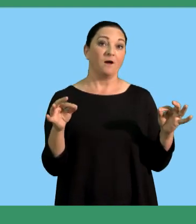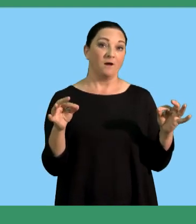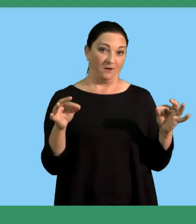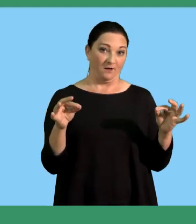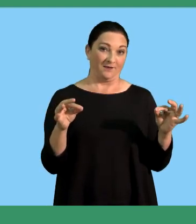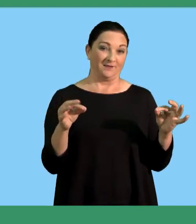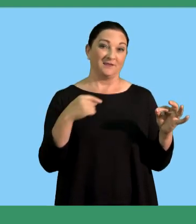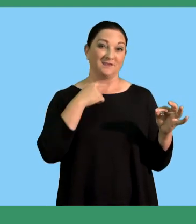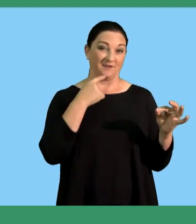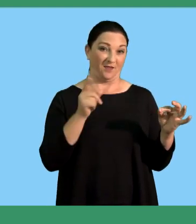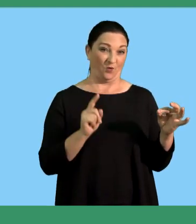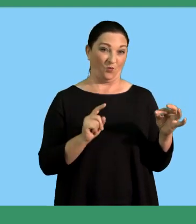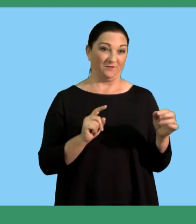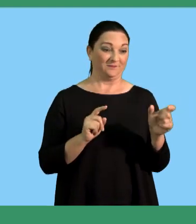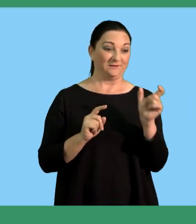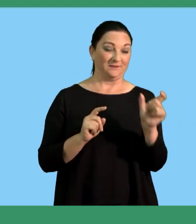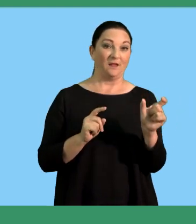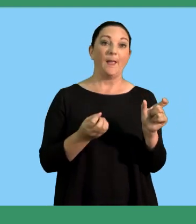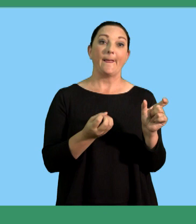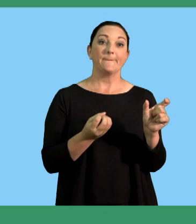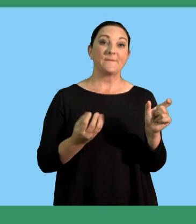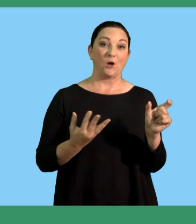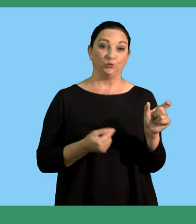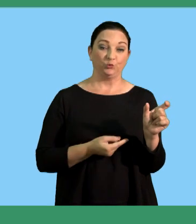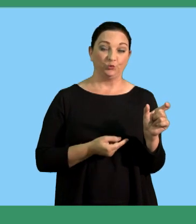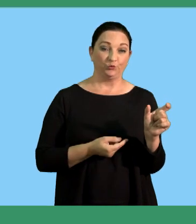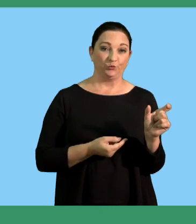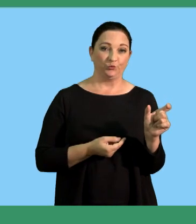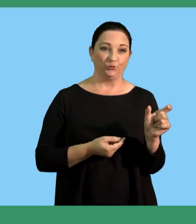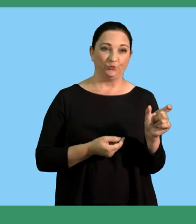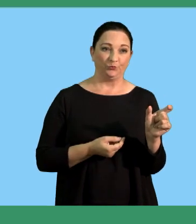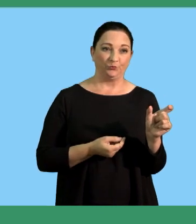say now your formula is supposed to be amount